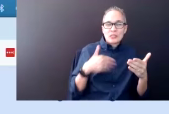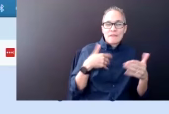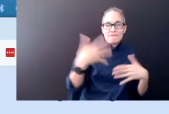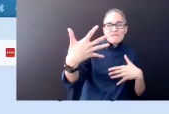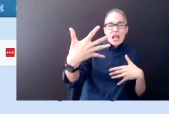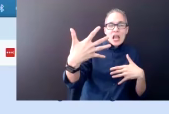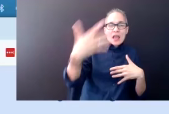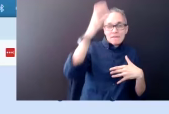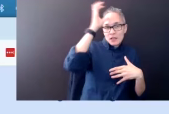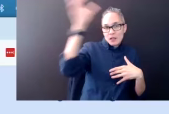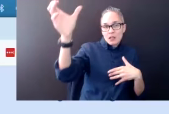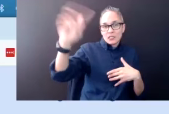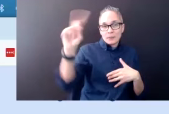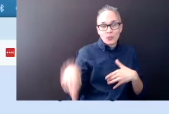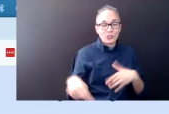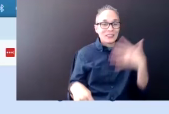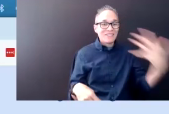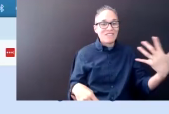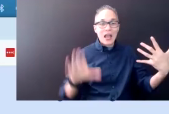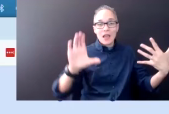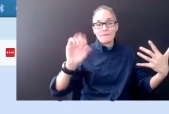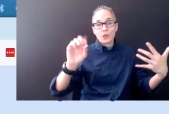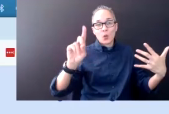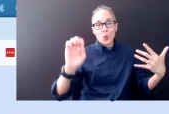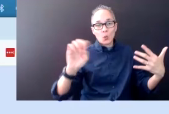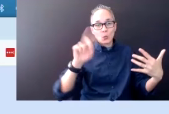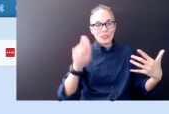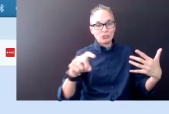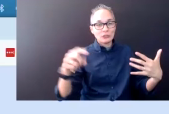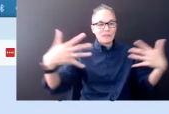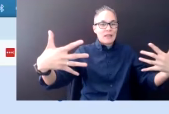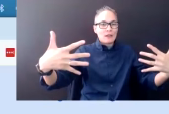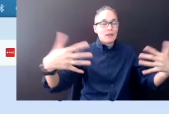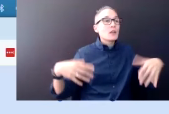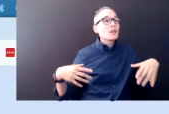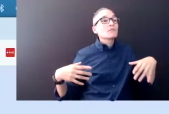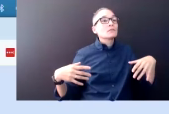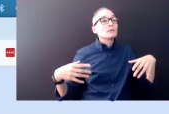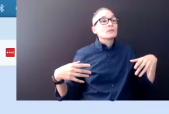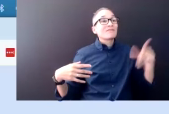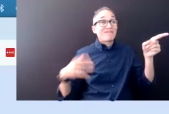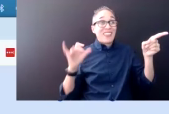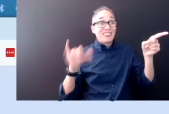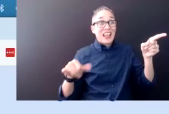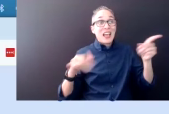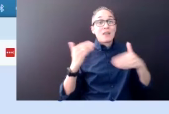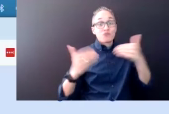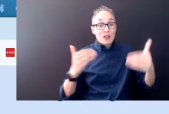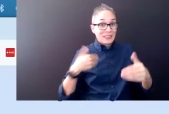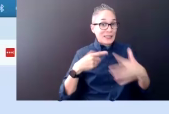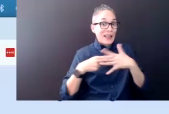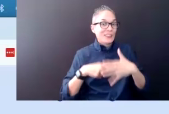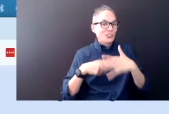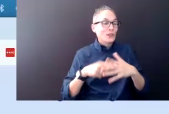concepts questions and 5 coding questions within a particular session, right? So, and this is actually the process that I started creating